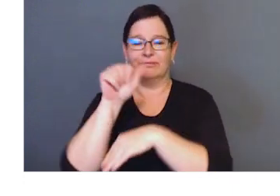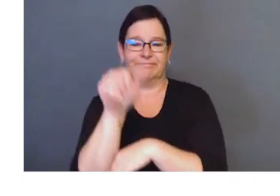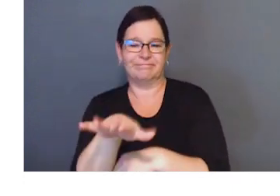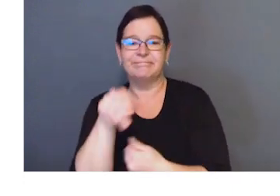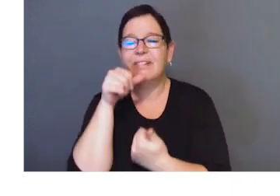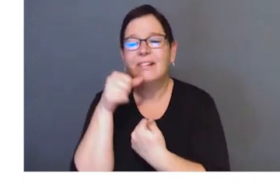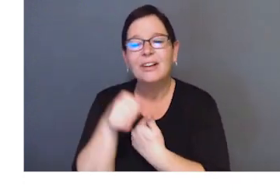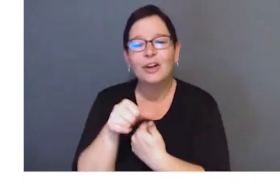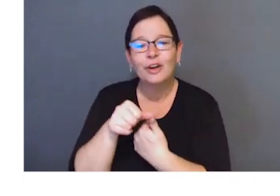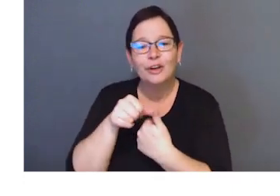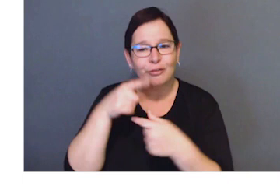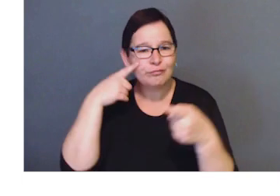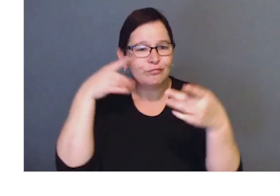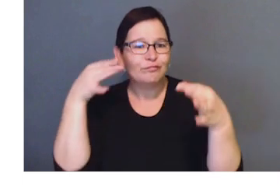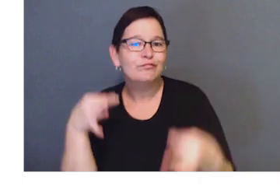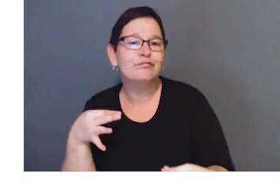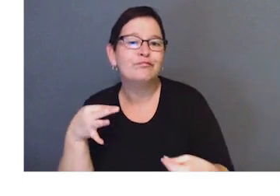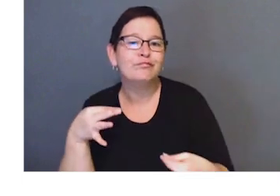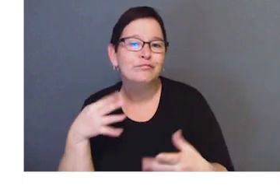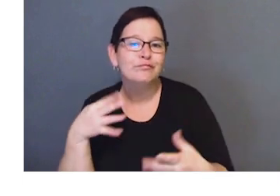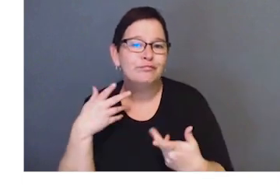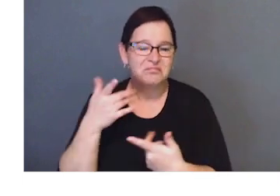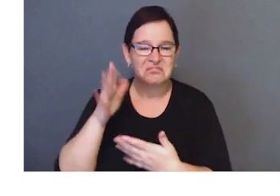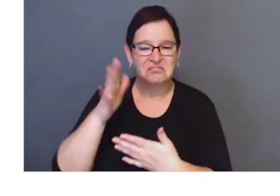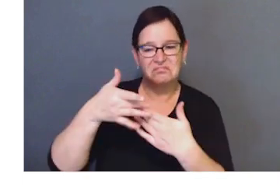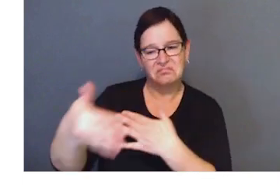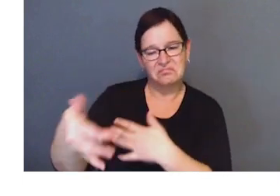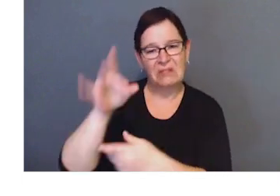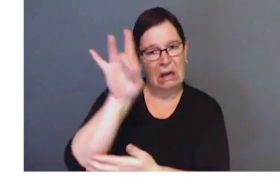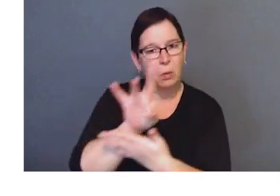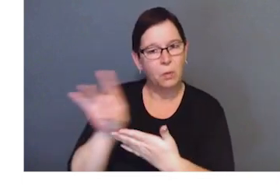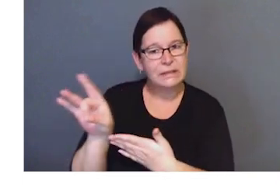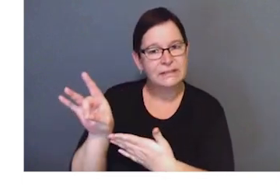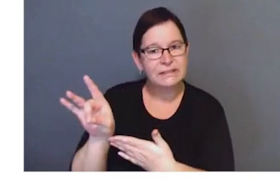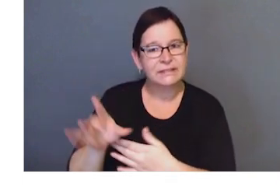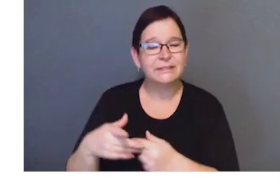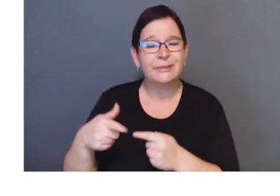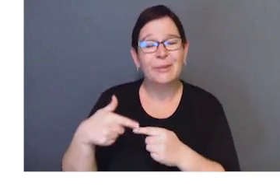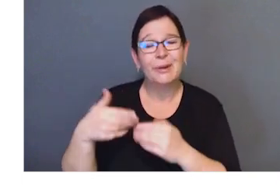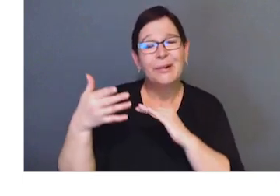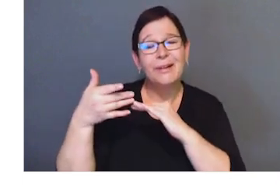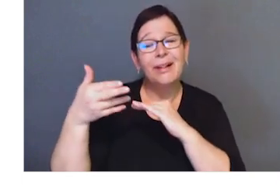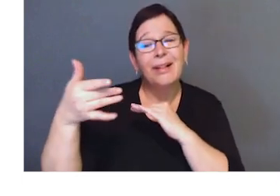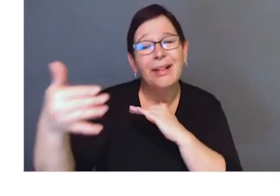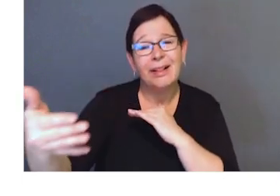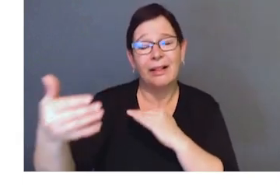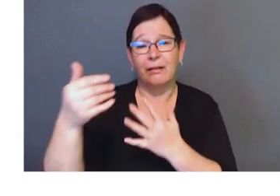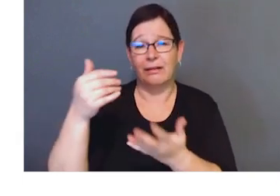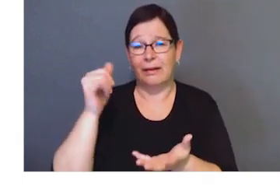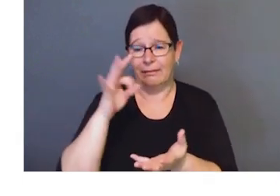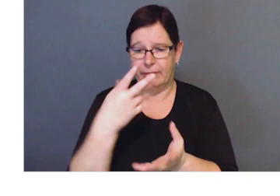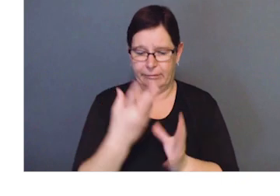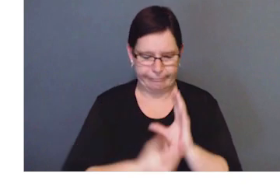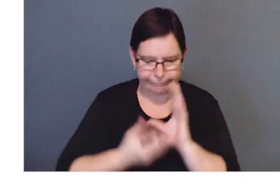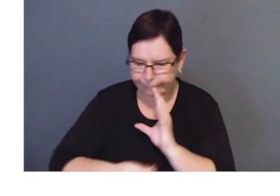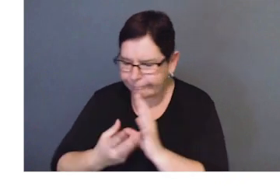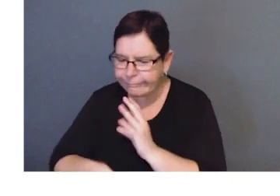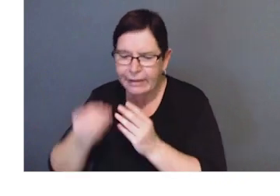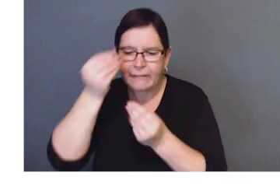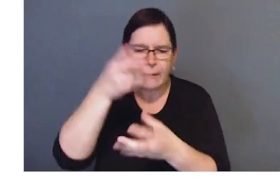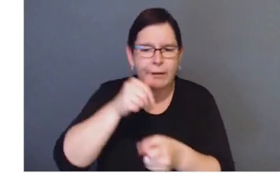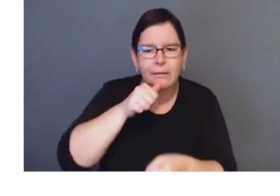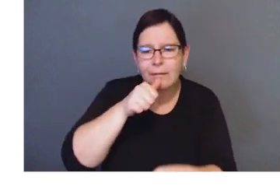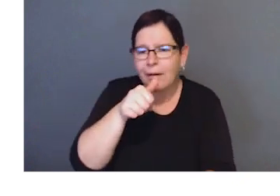if the information is missing. If the CRA determines that you're eligible for the DTC, you can claim